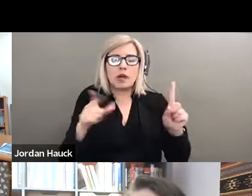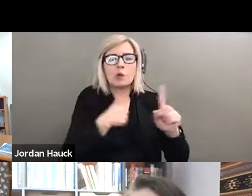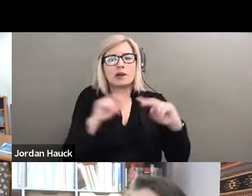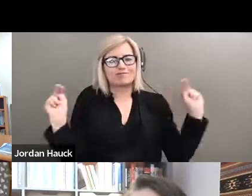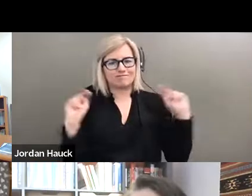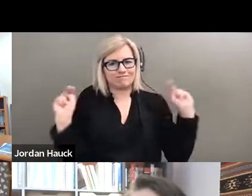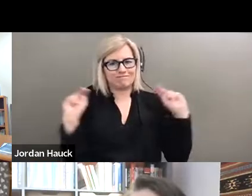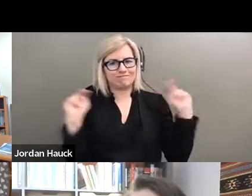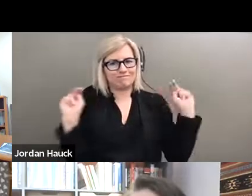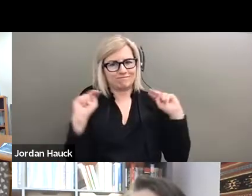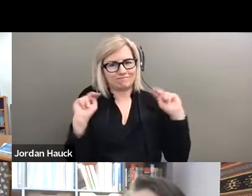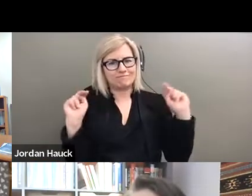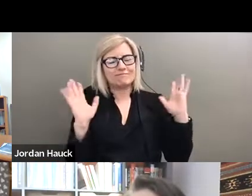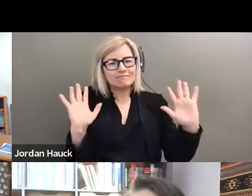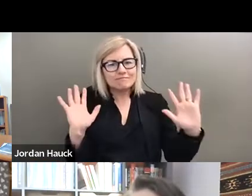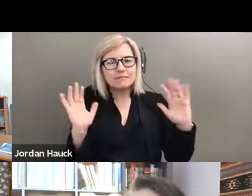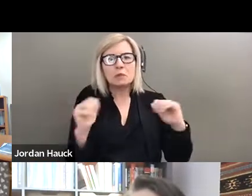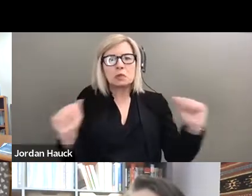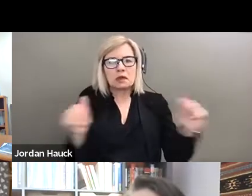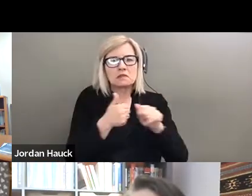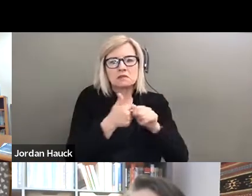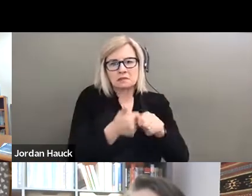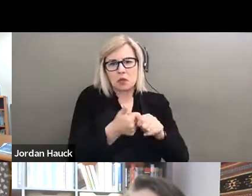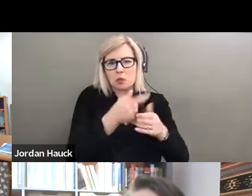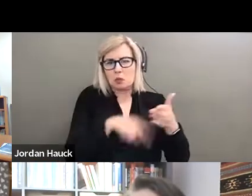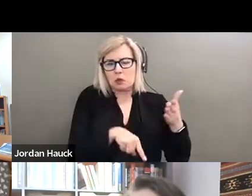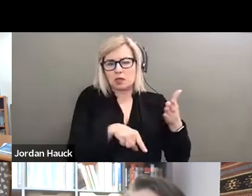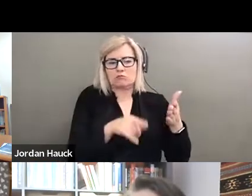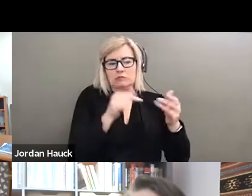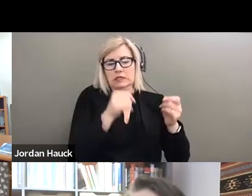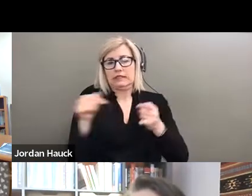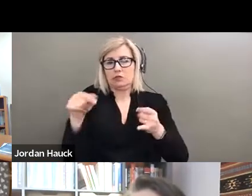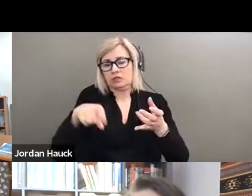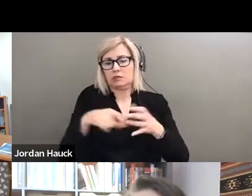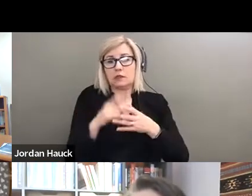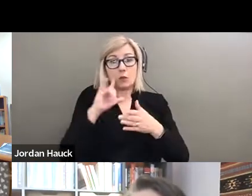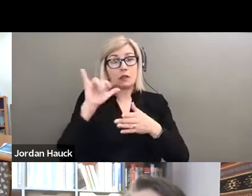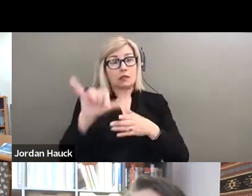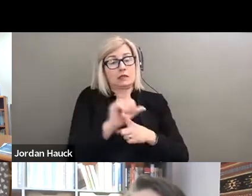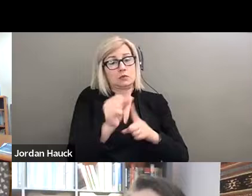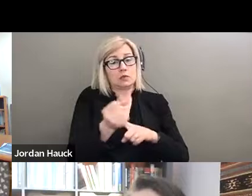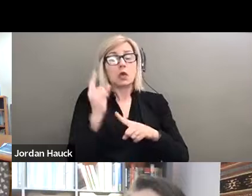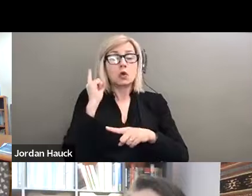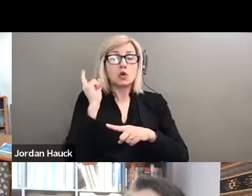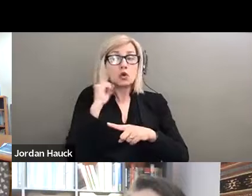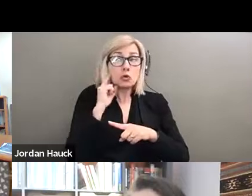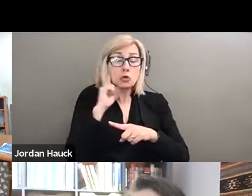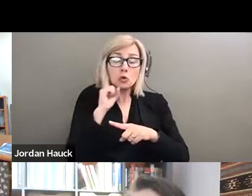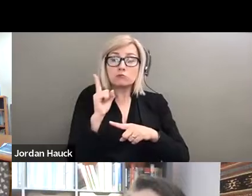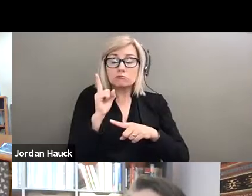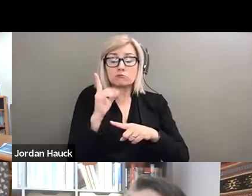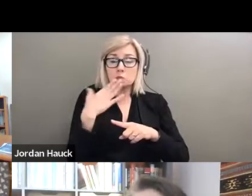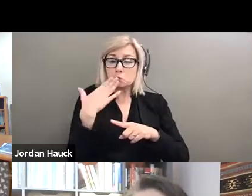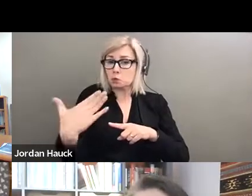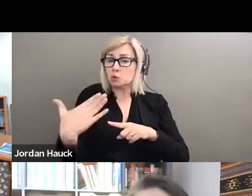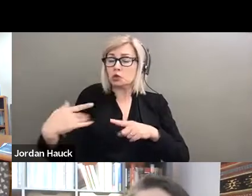nonpartisan for those laws and really try to follow what the individual need. And from this case, I heard some really compelling arguments